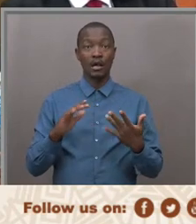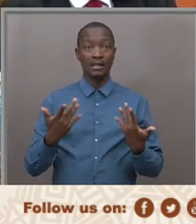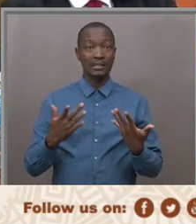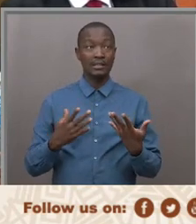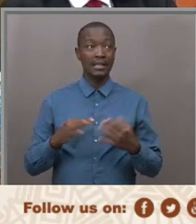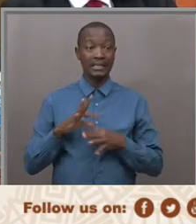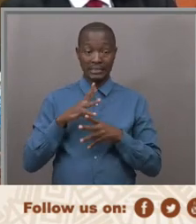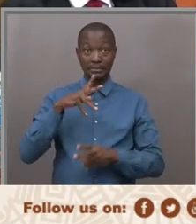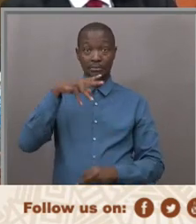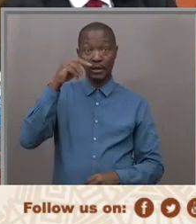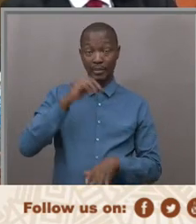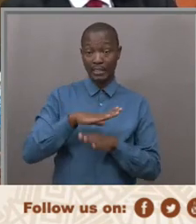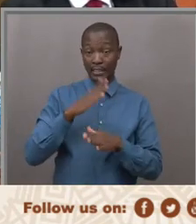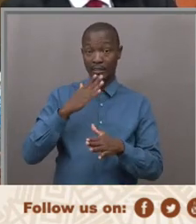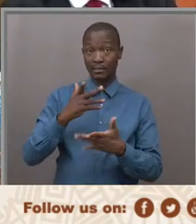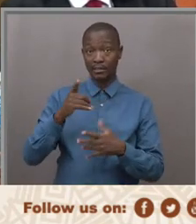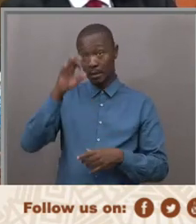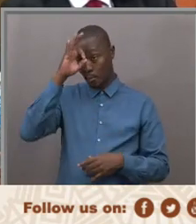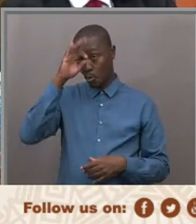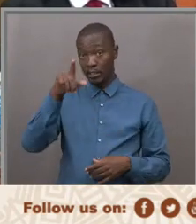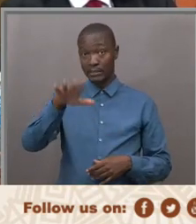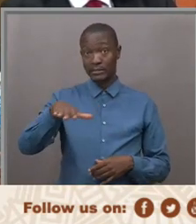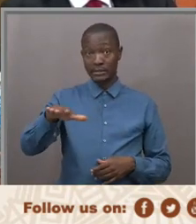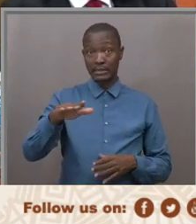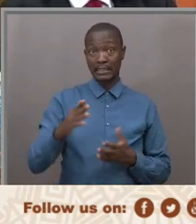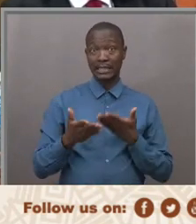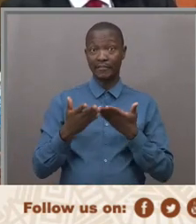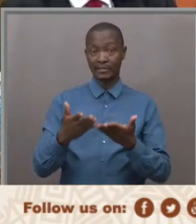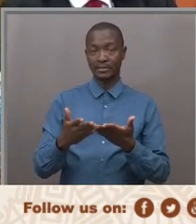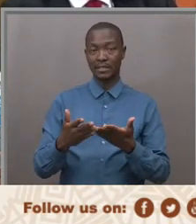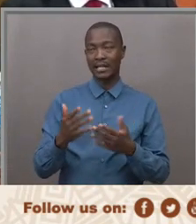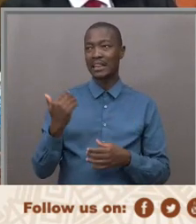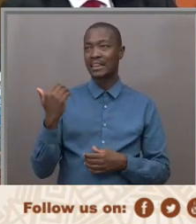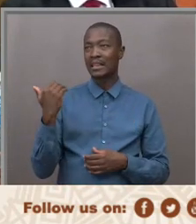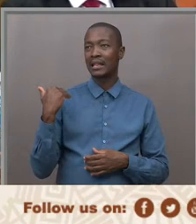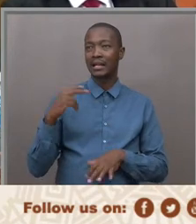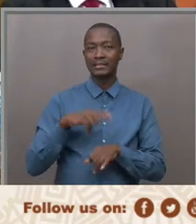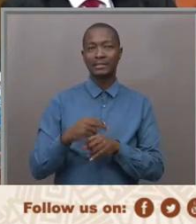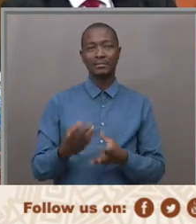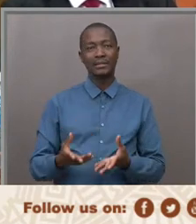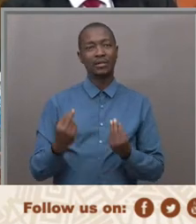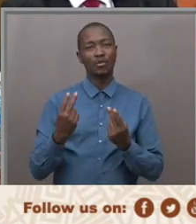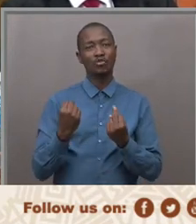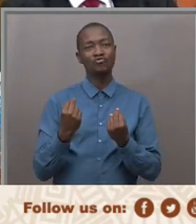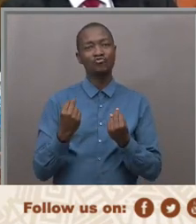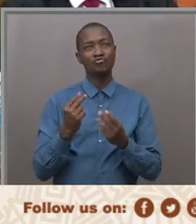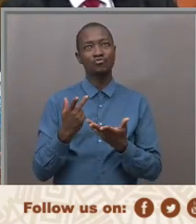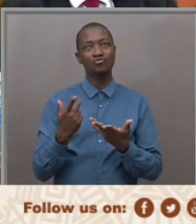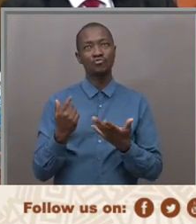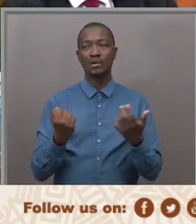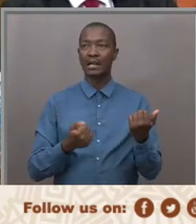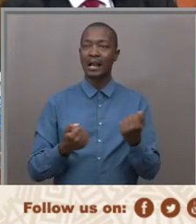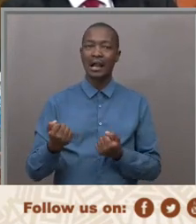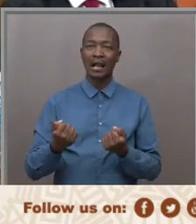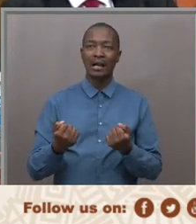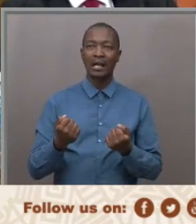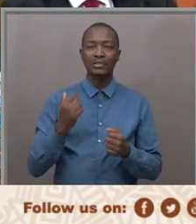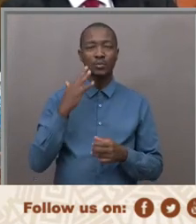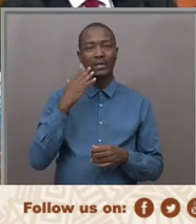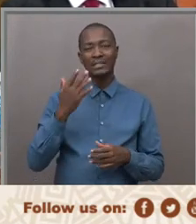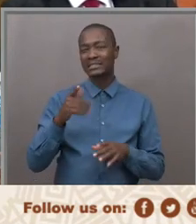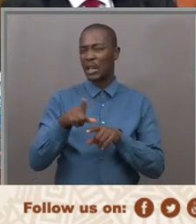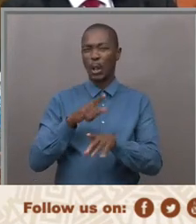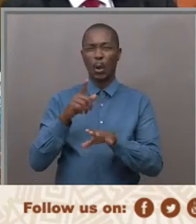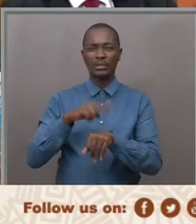very high. In fact, the police service, the last time they got new vehicles provided by the provincial government, it's a long time